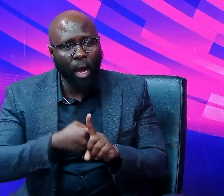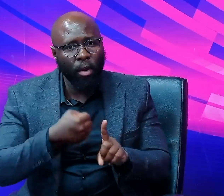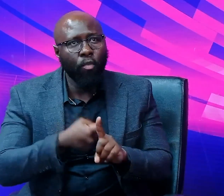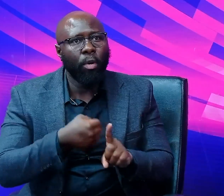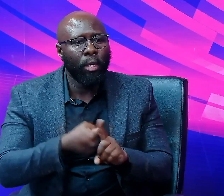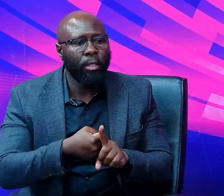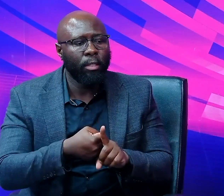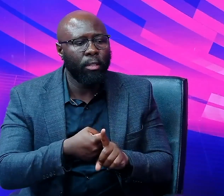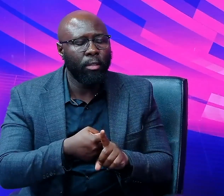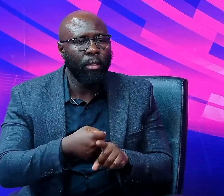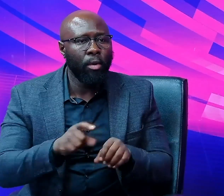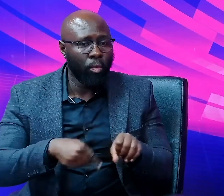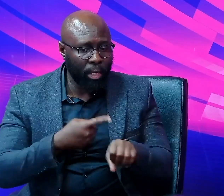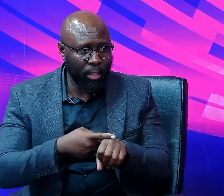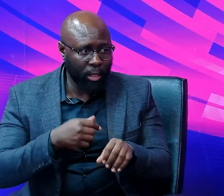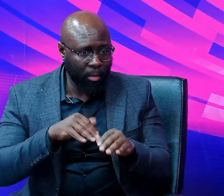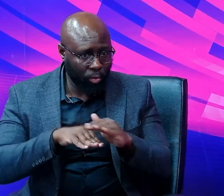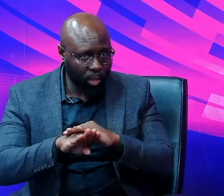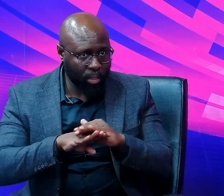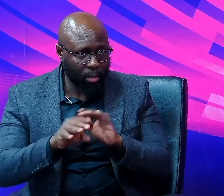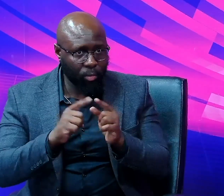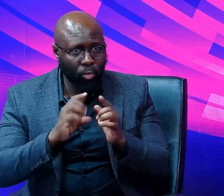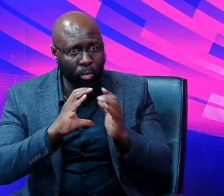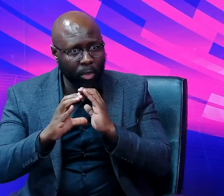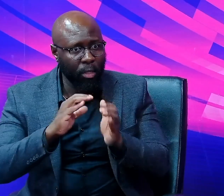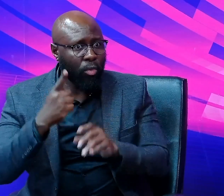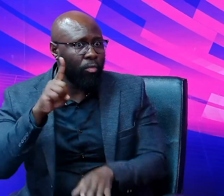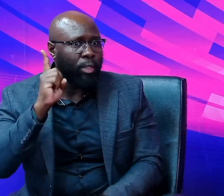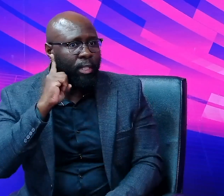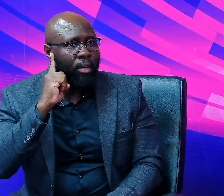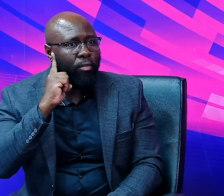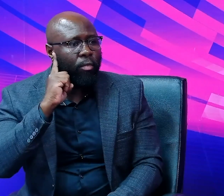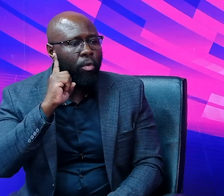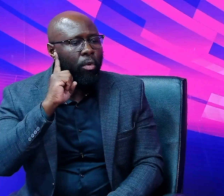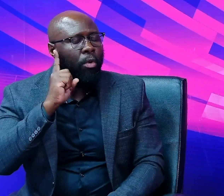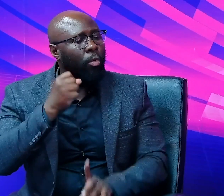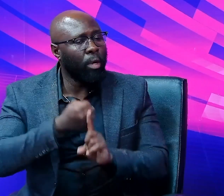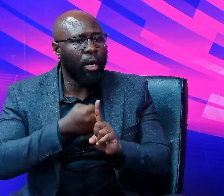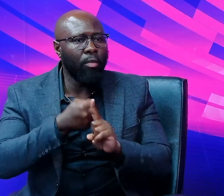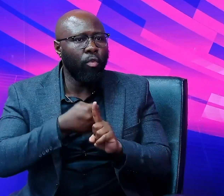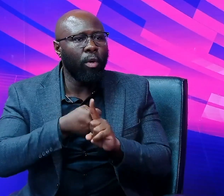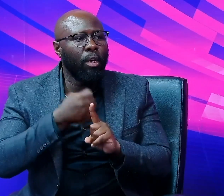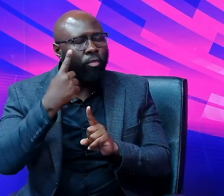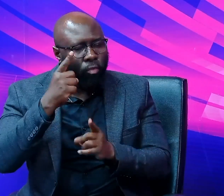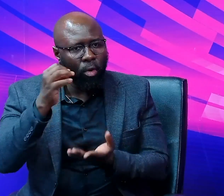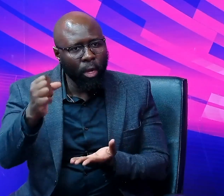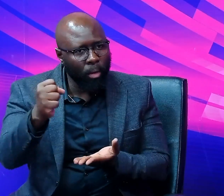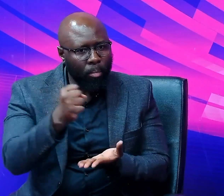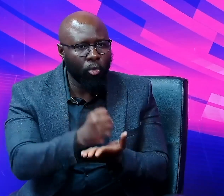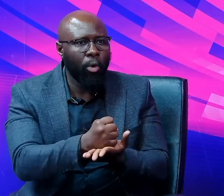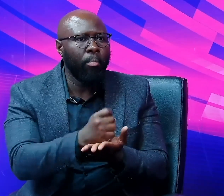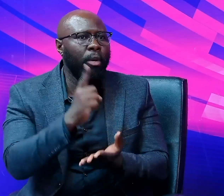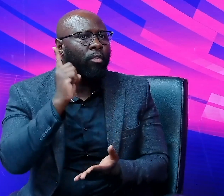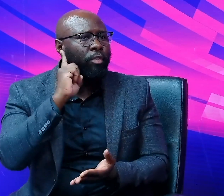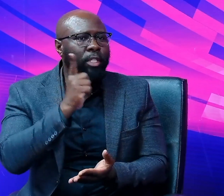As a disability advocate, when it comes to access to communication for the deaf,